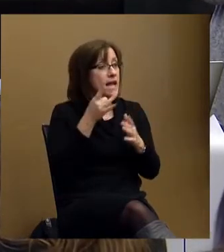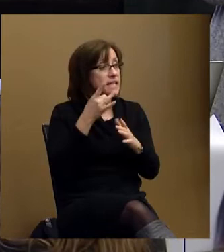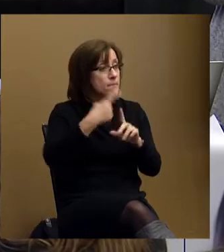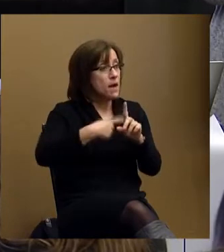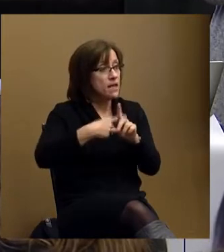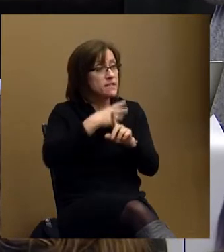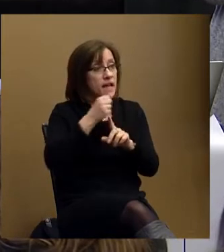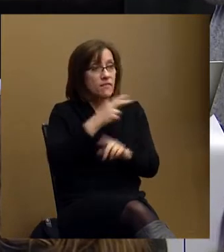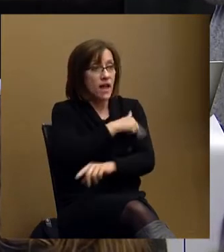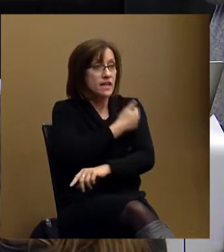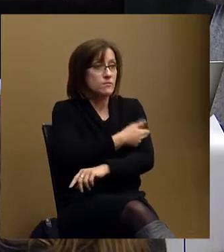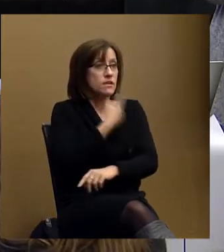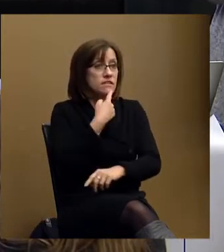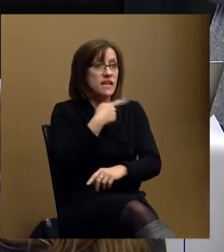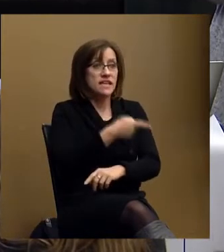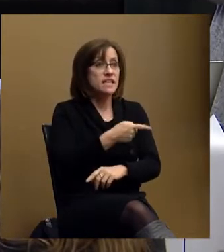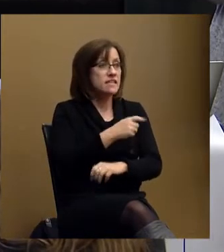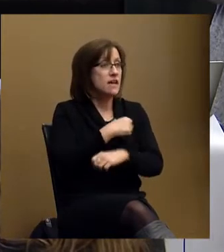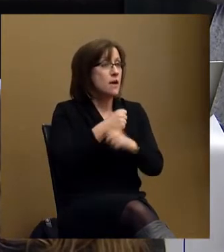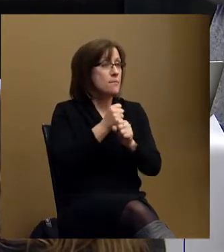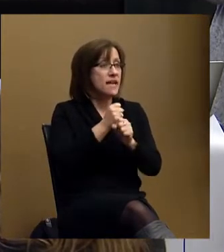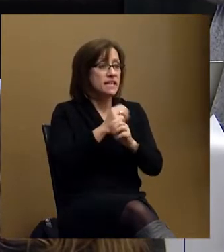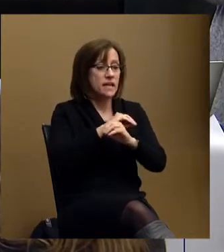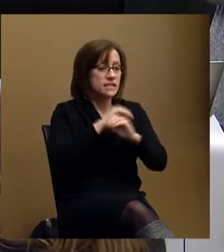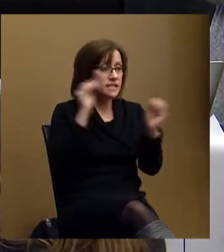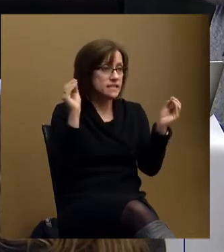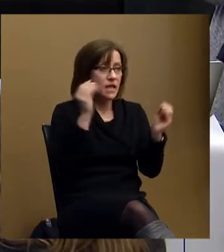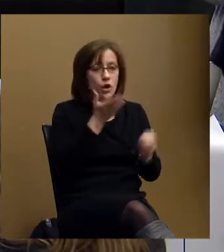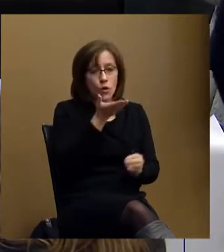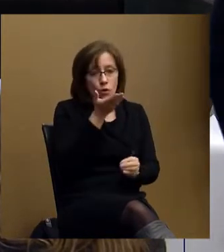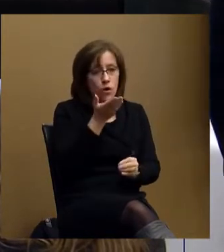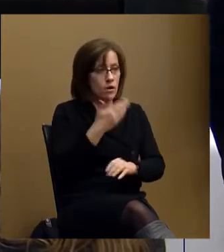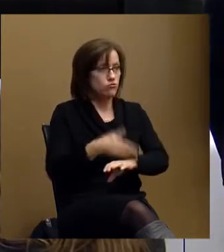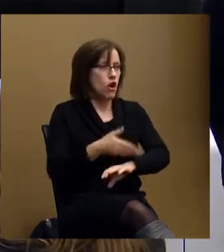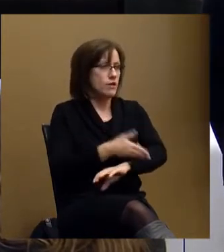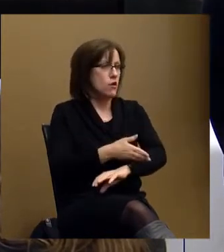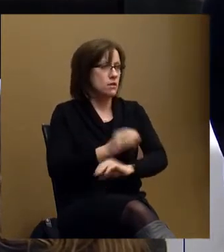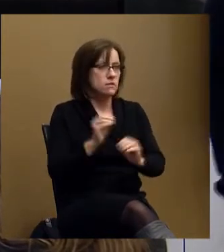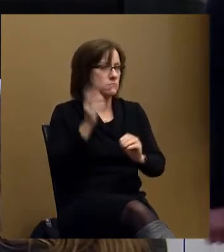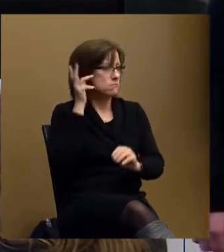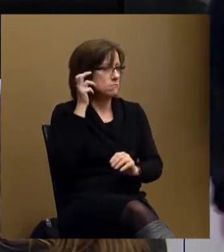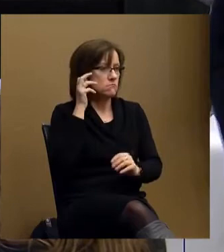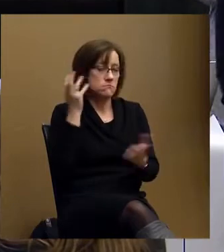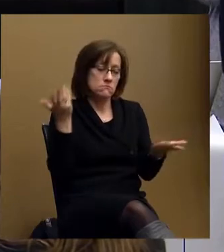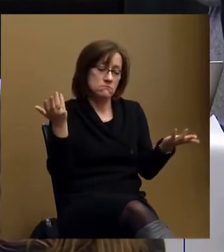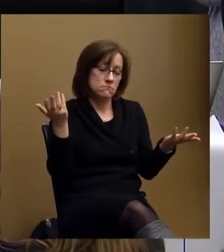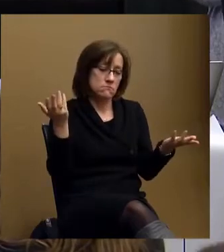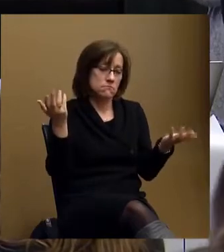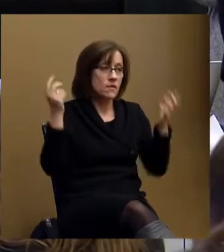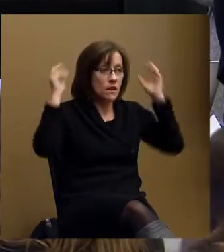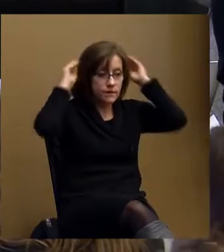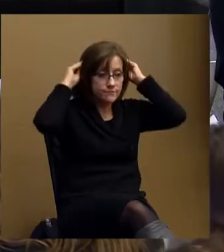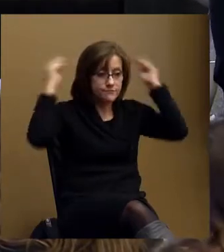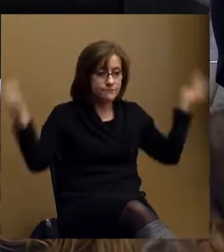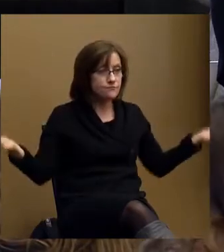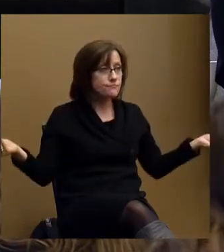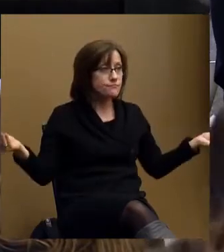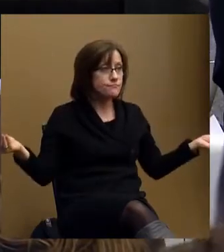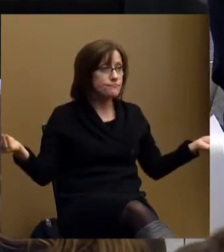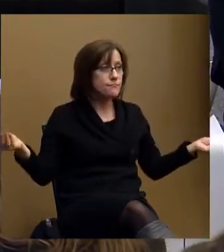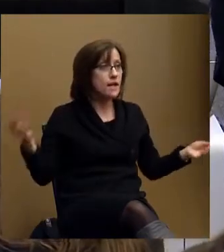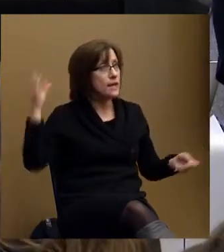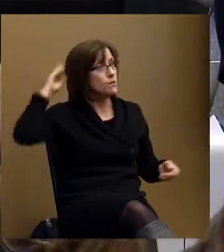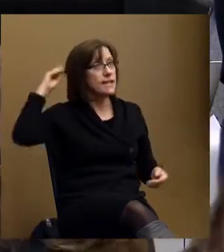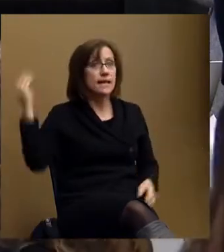he has made like Zippo auditory progress. He takes them off, and he'll hand them nicely